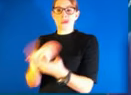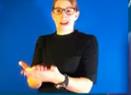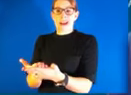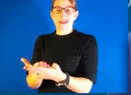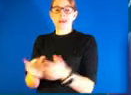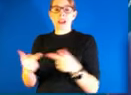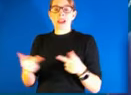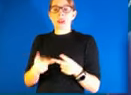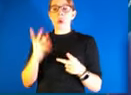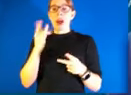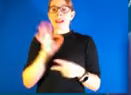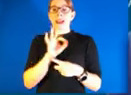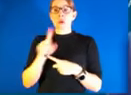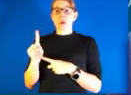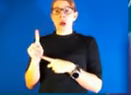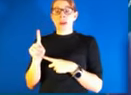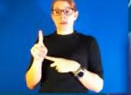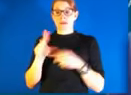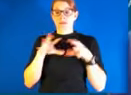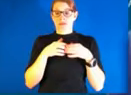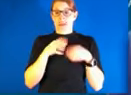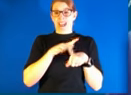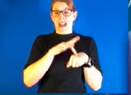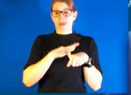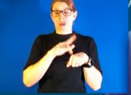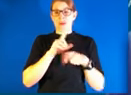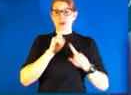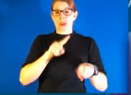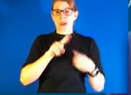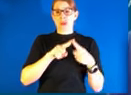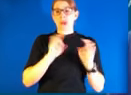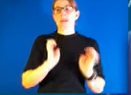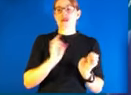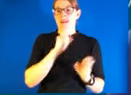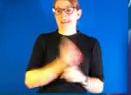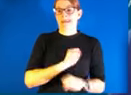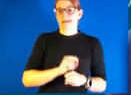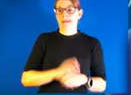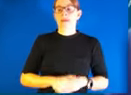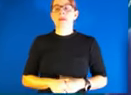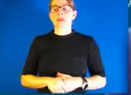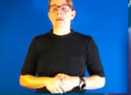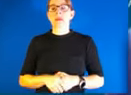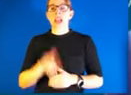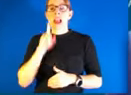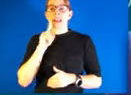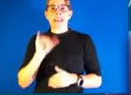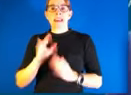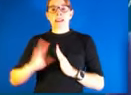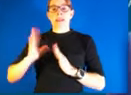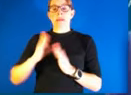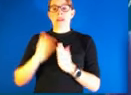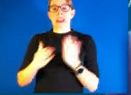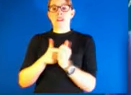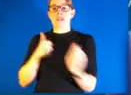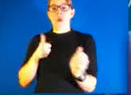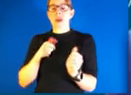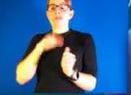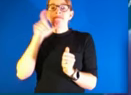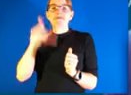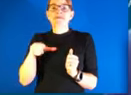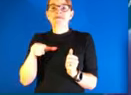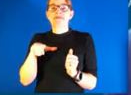the 911 fleet in the region to respond to emergencies. So I think that's probably the biggest thing, is to just avoid